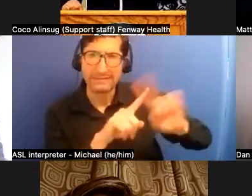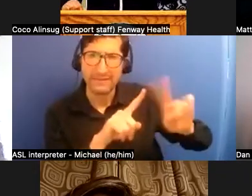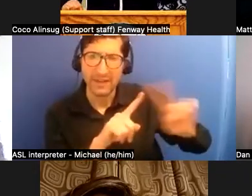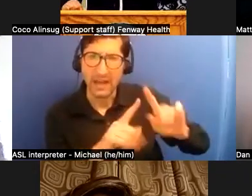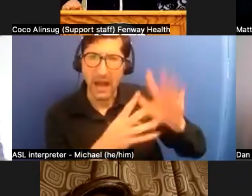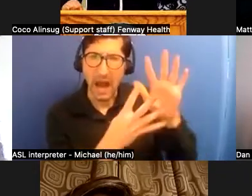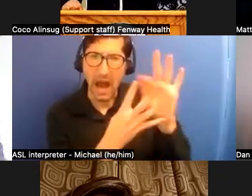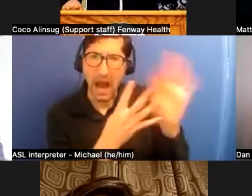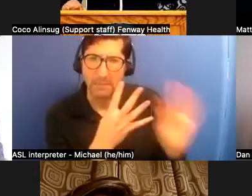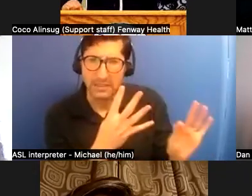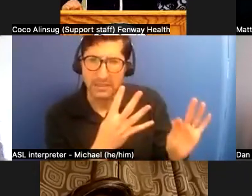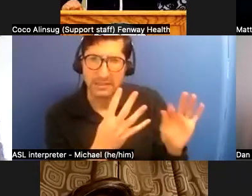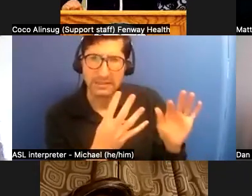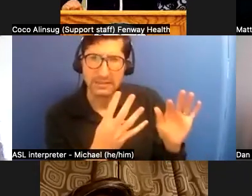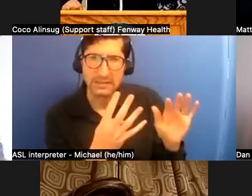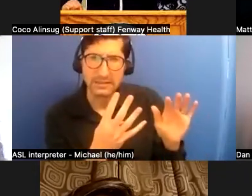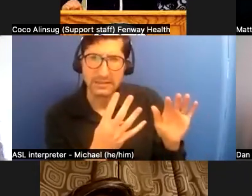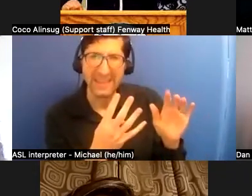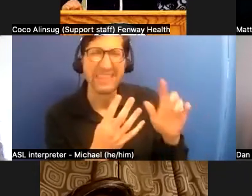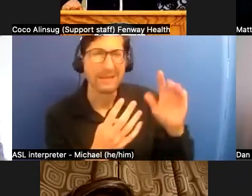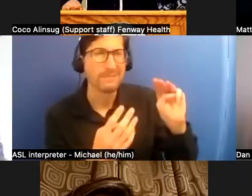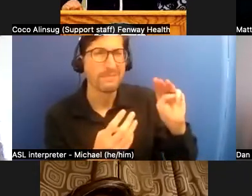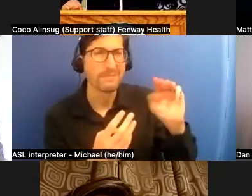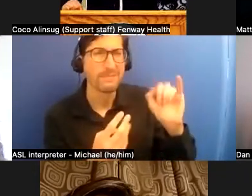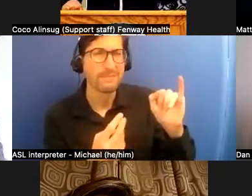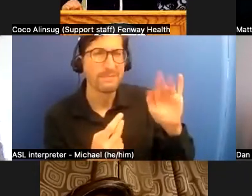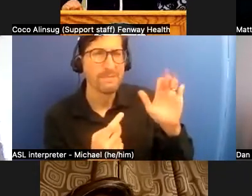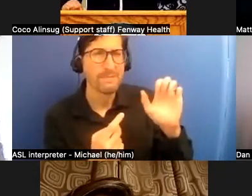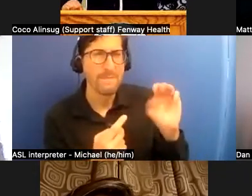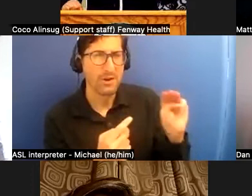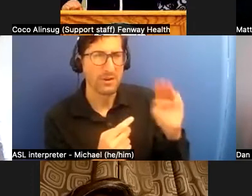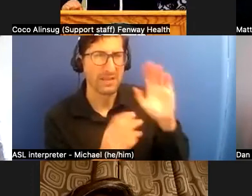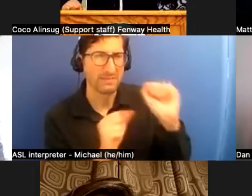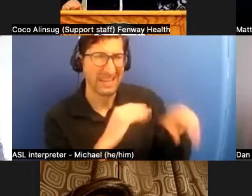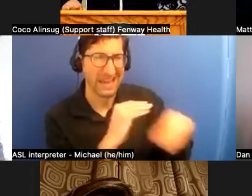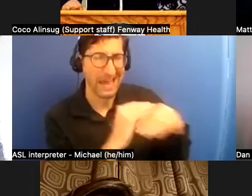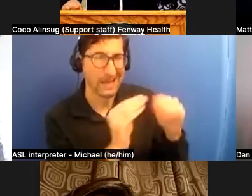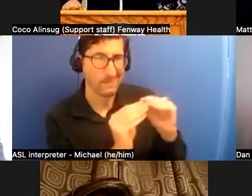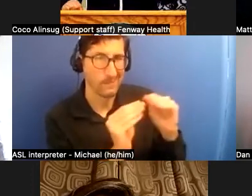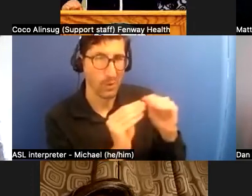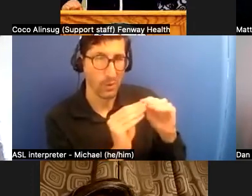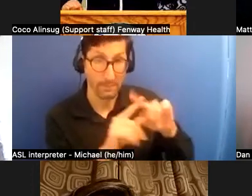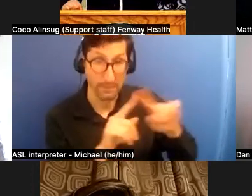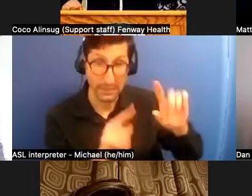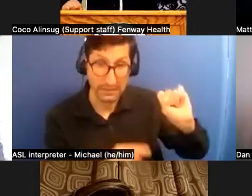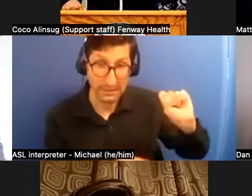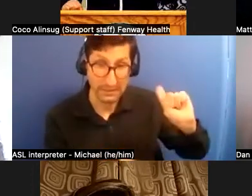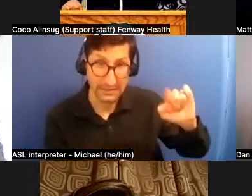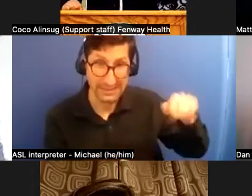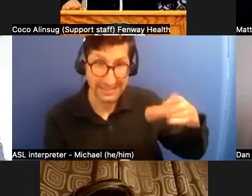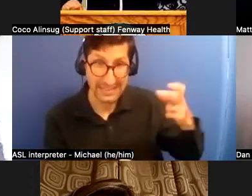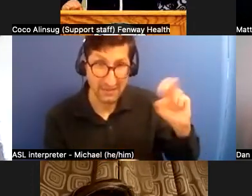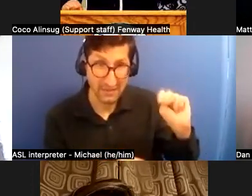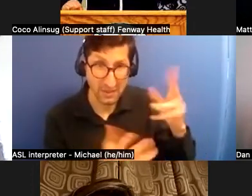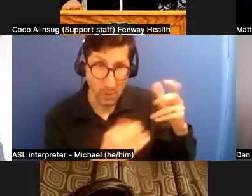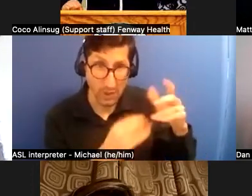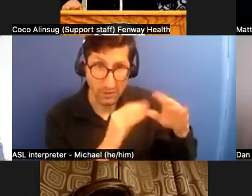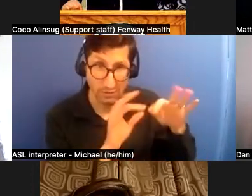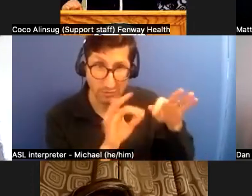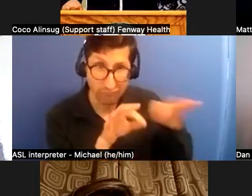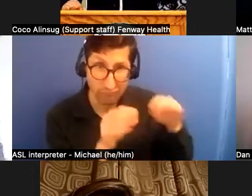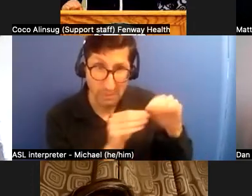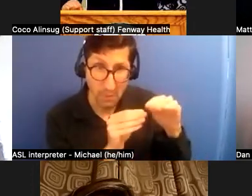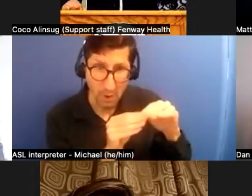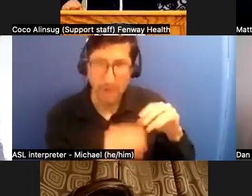And Miriam, you'll be next to talk a bit more about this. So Stephen, please continue if you wanted to add more.